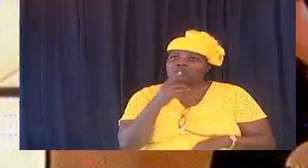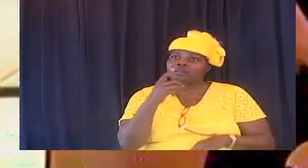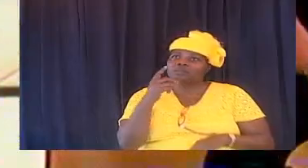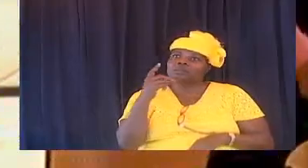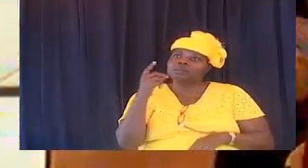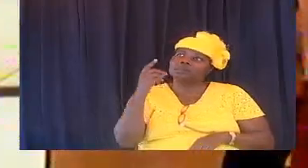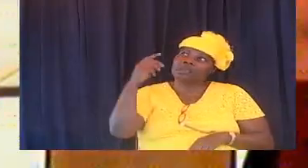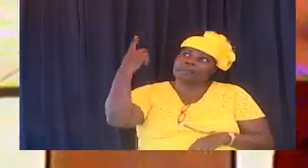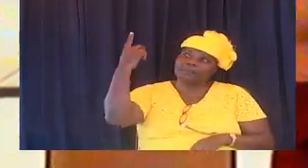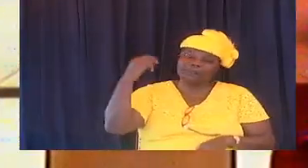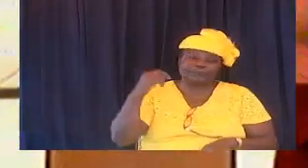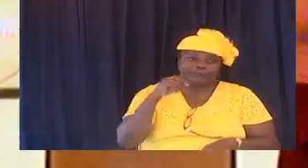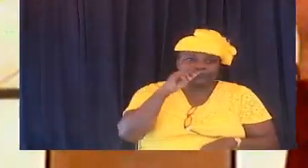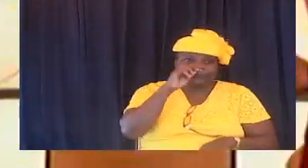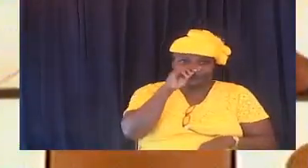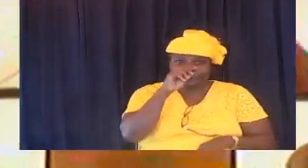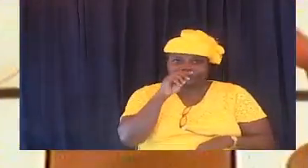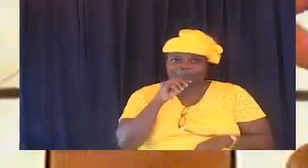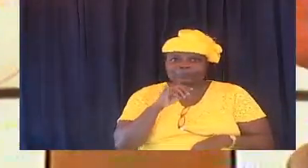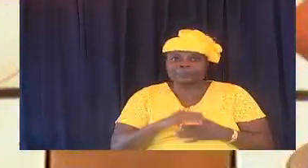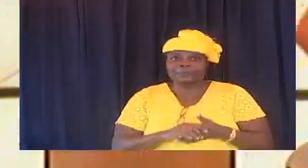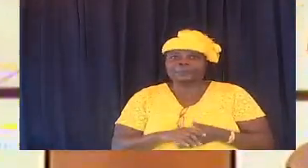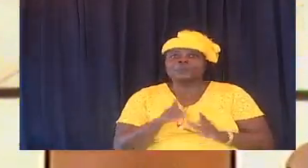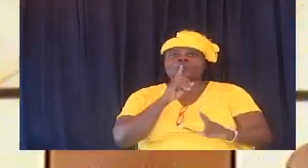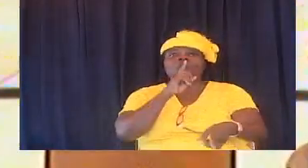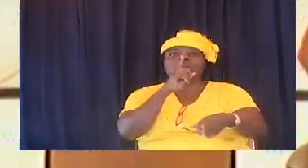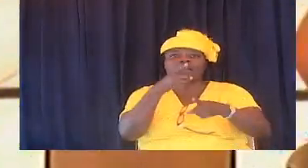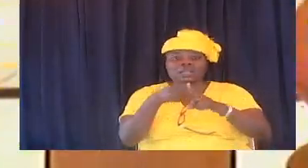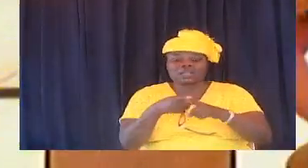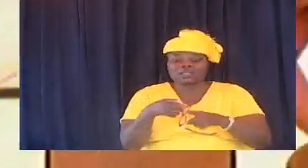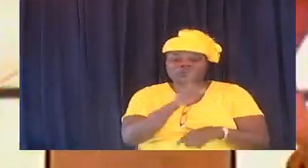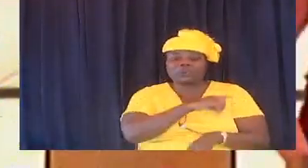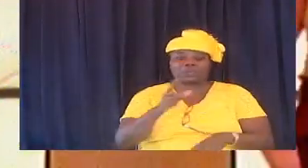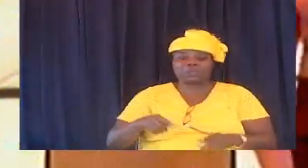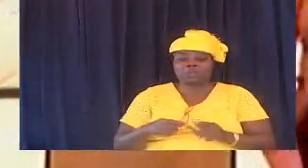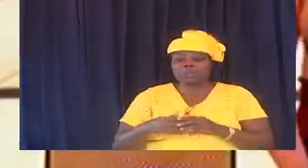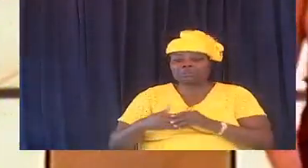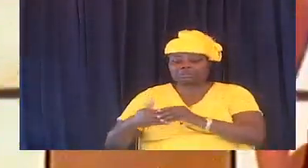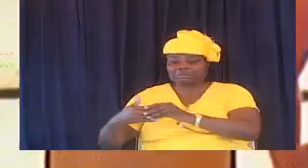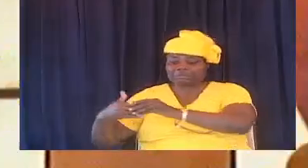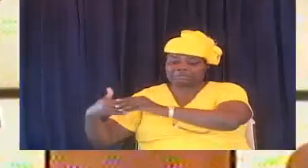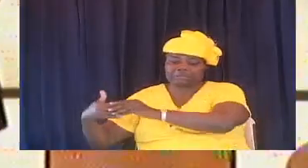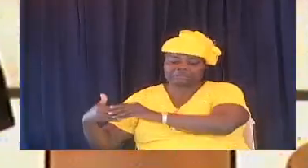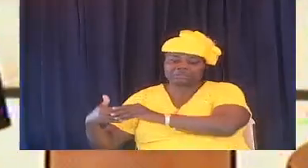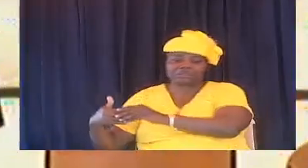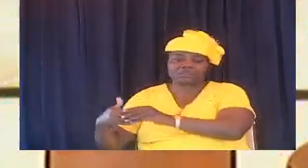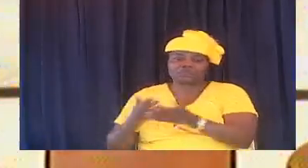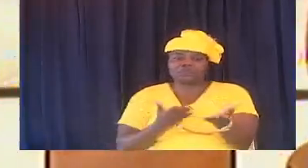us, and also ask for the Lord's direction on the service today.